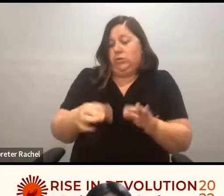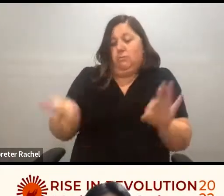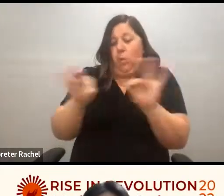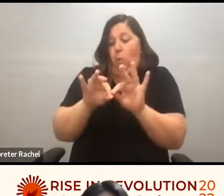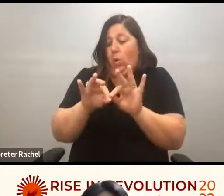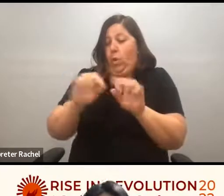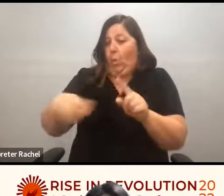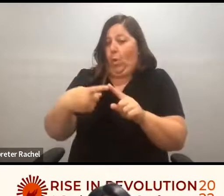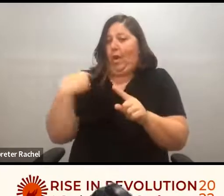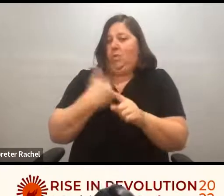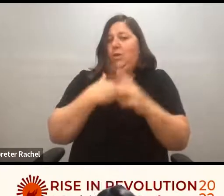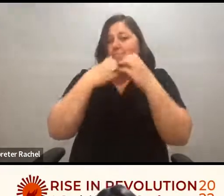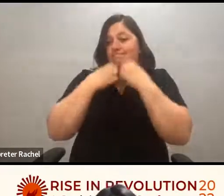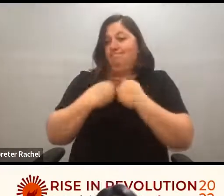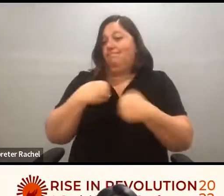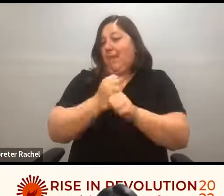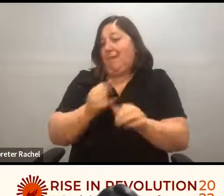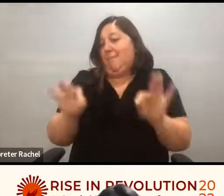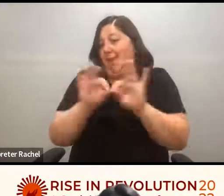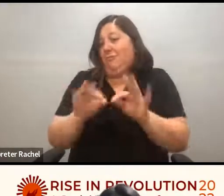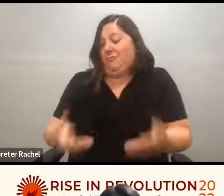make it matter, basically. Yeah.